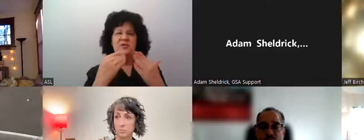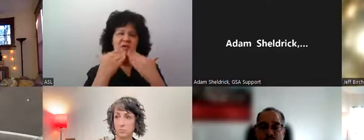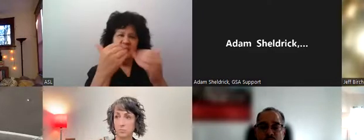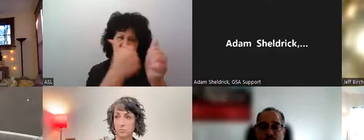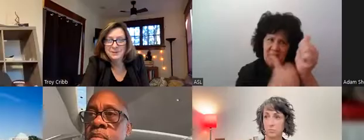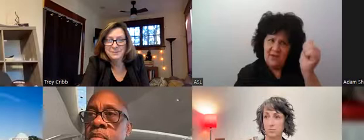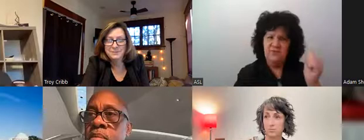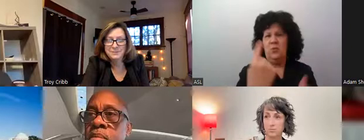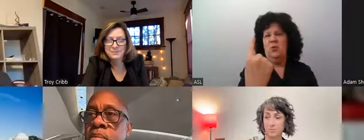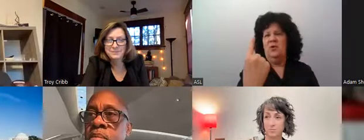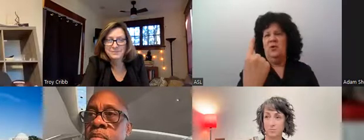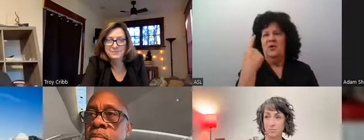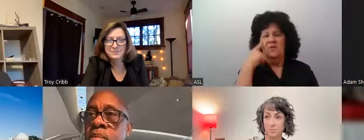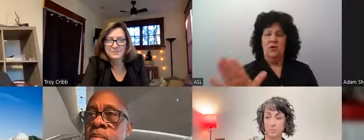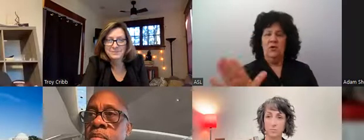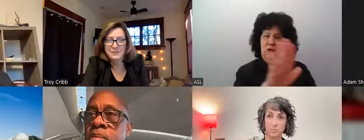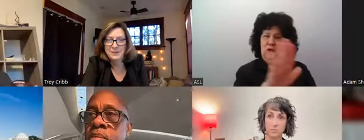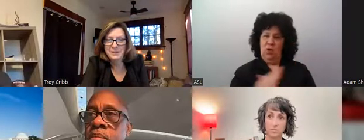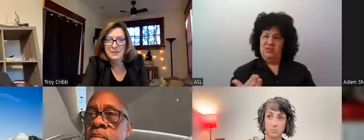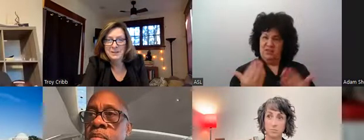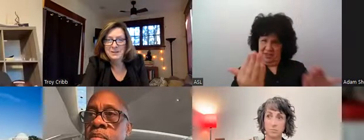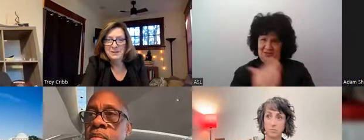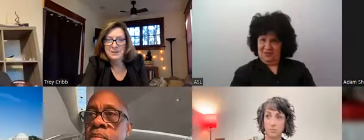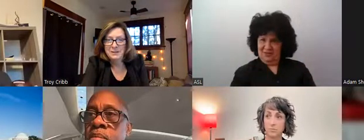input and your suggestions.